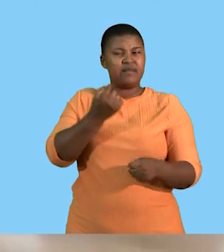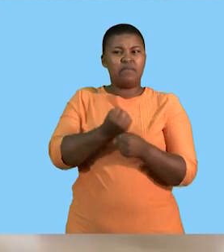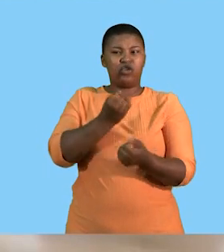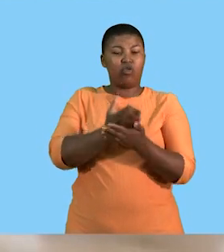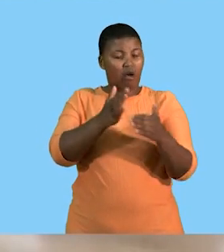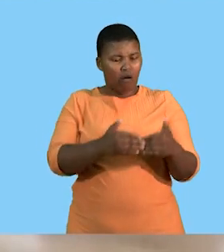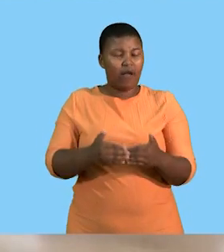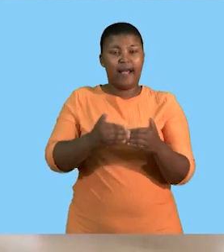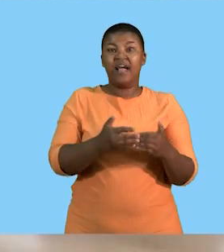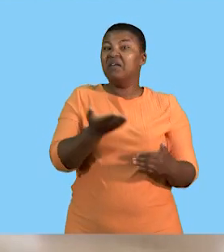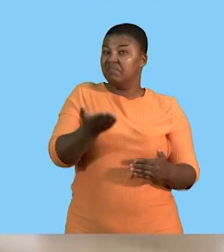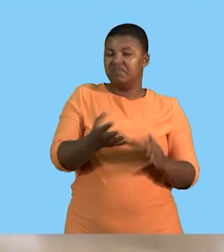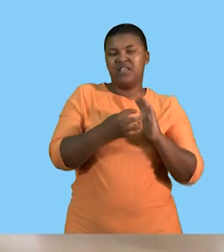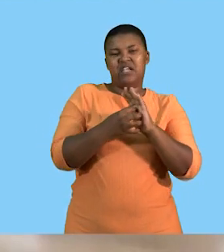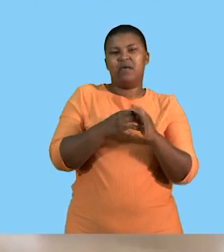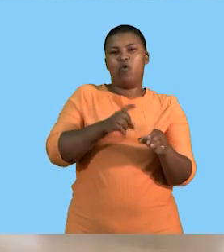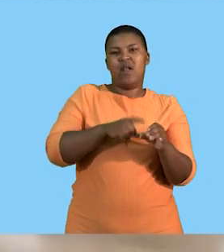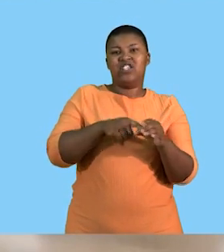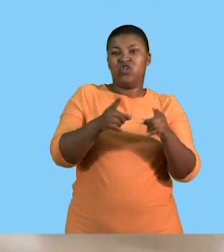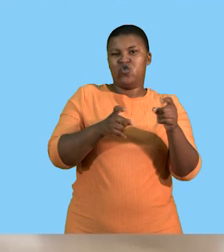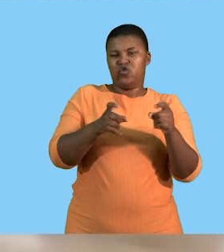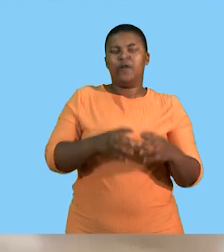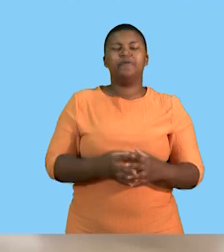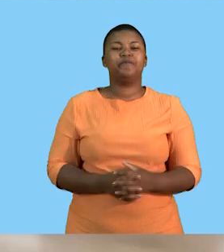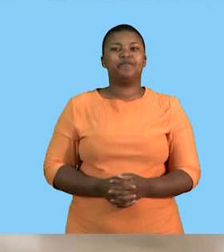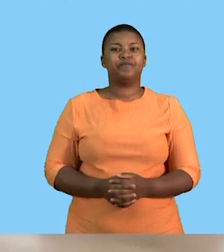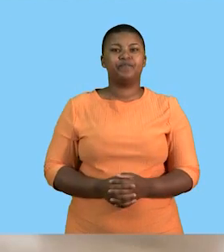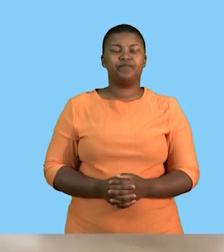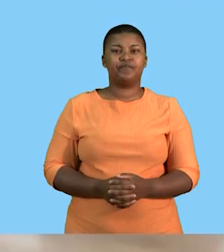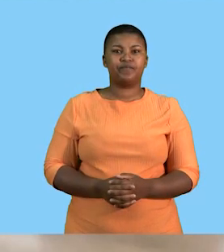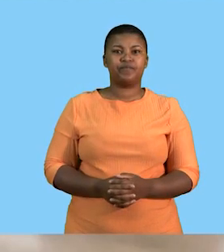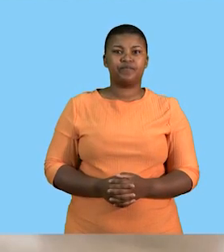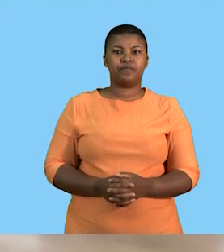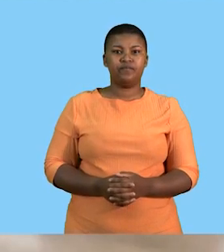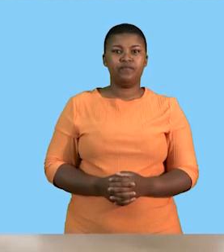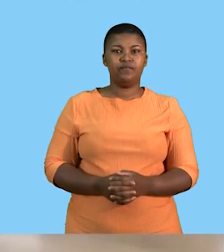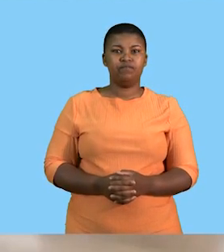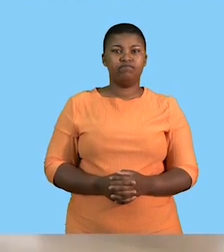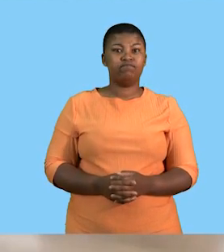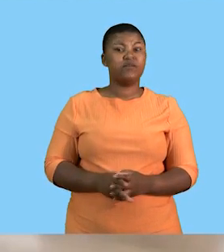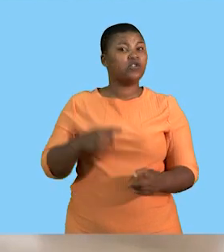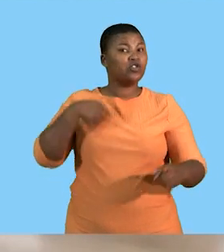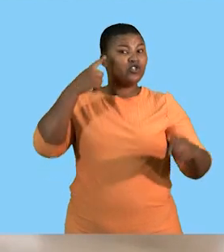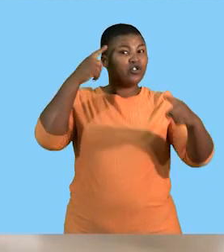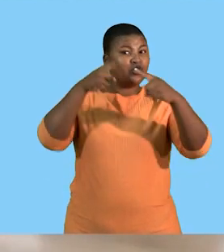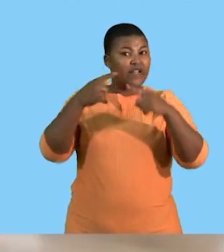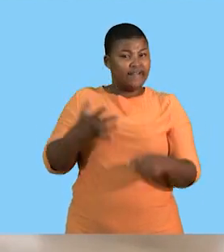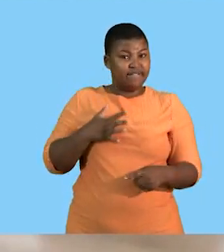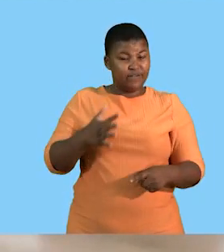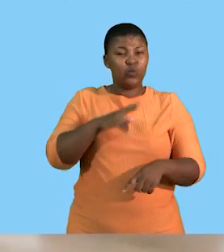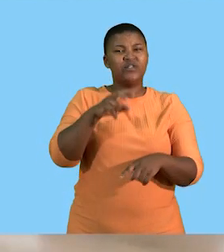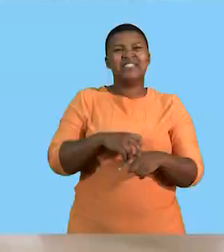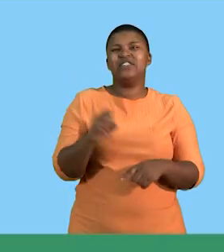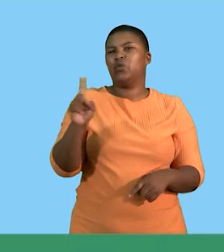example of quality control. So it includes, we want to set targets, what we need, what